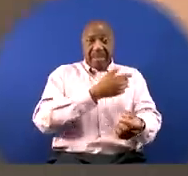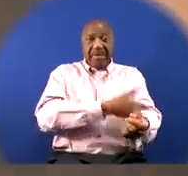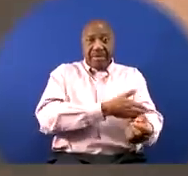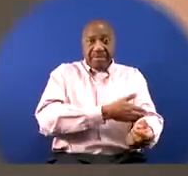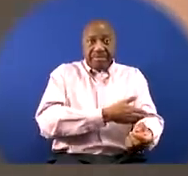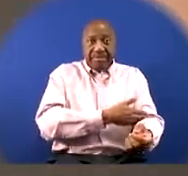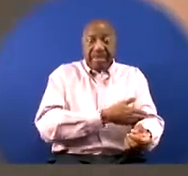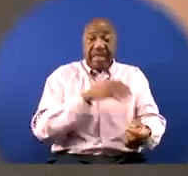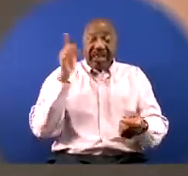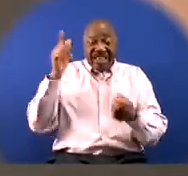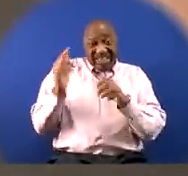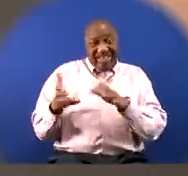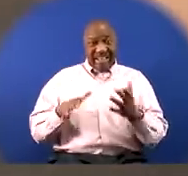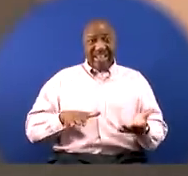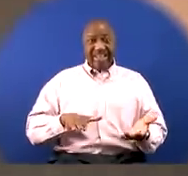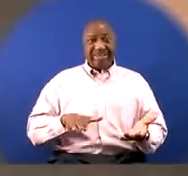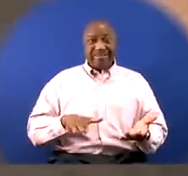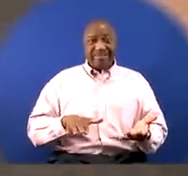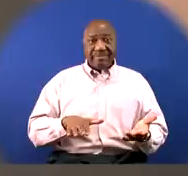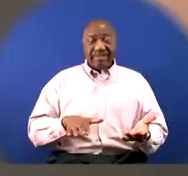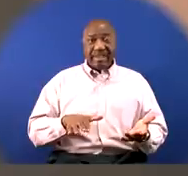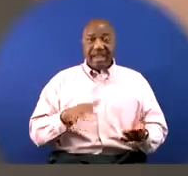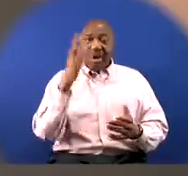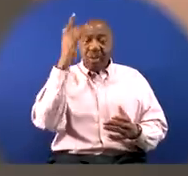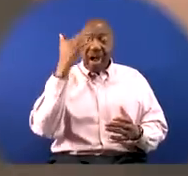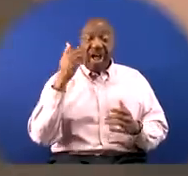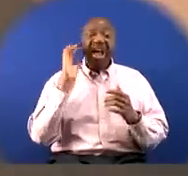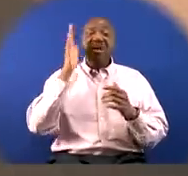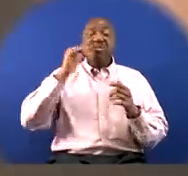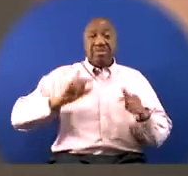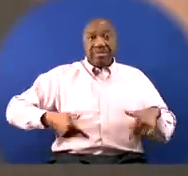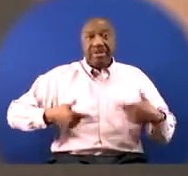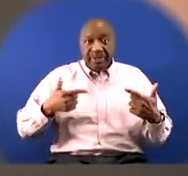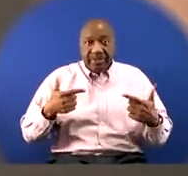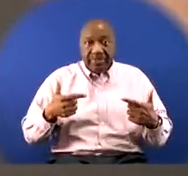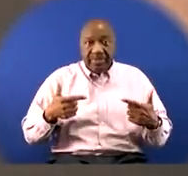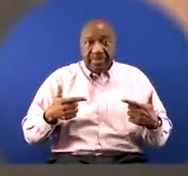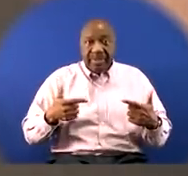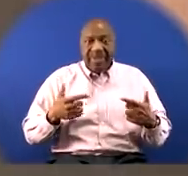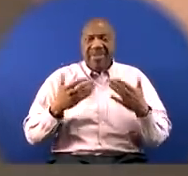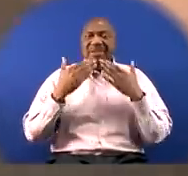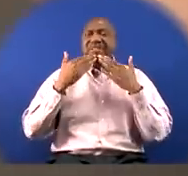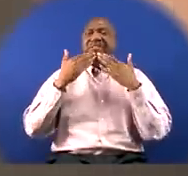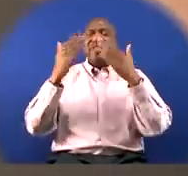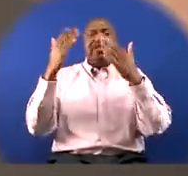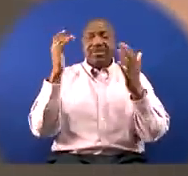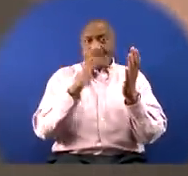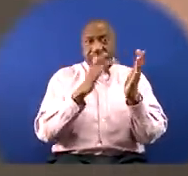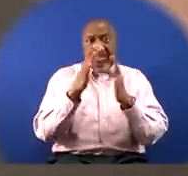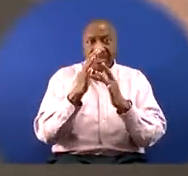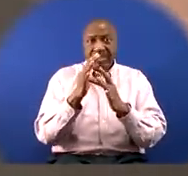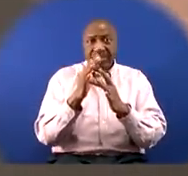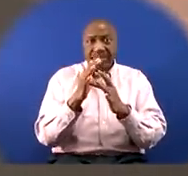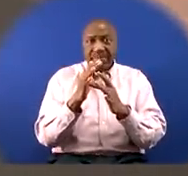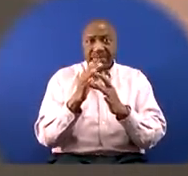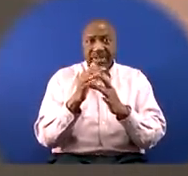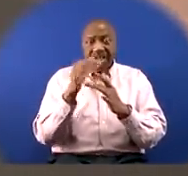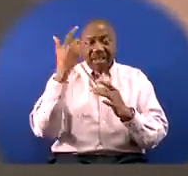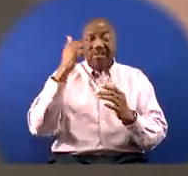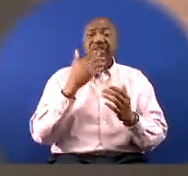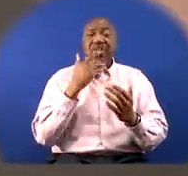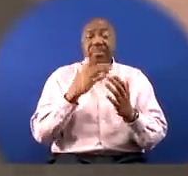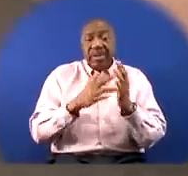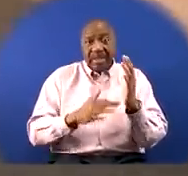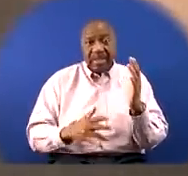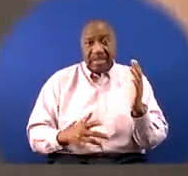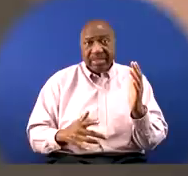He died so that I might live. Thank you, Jesus, for the